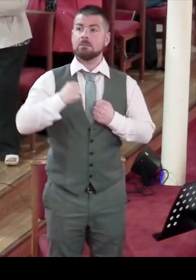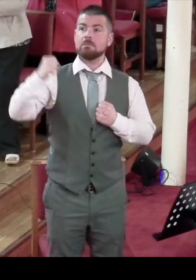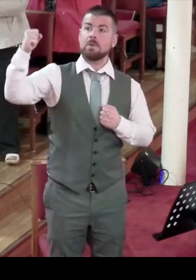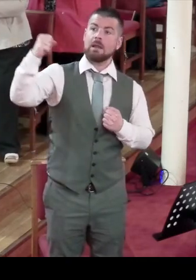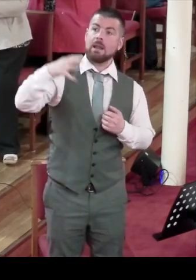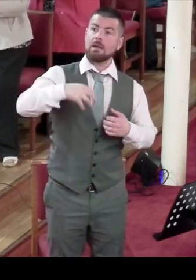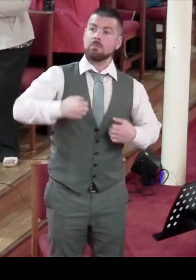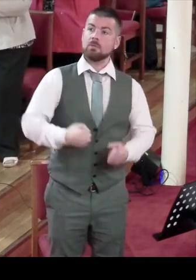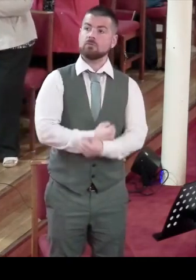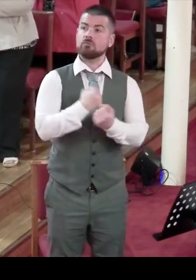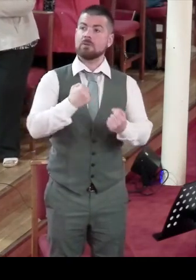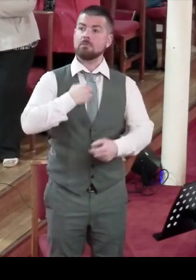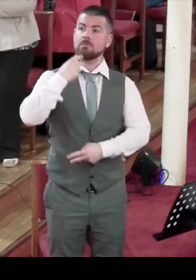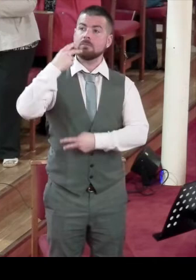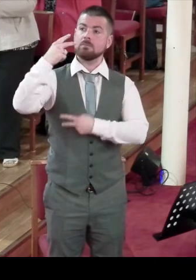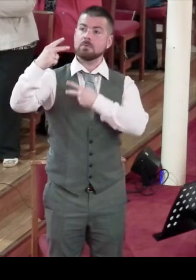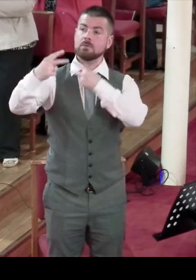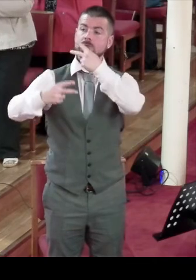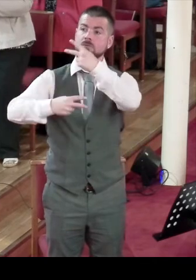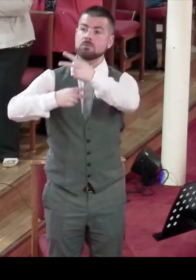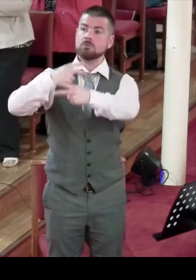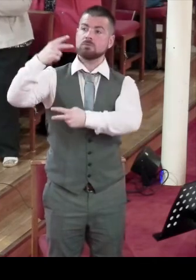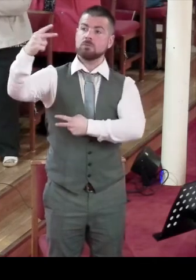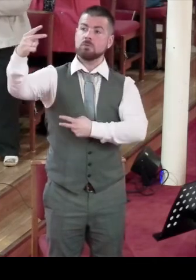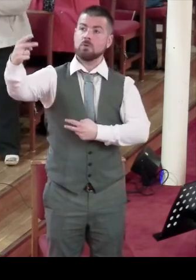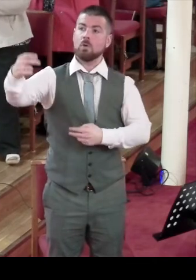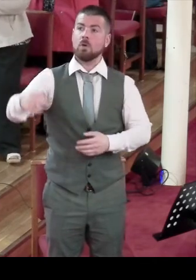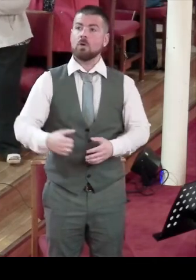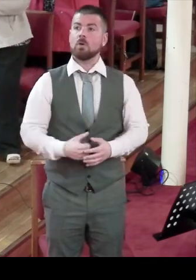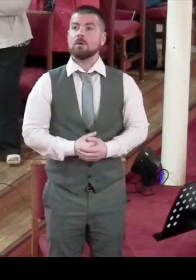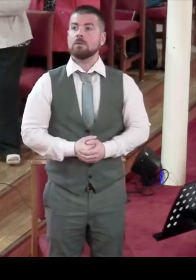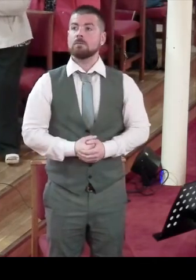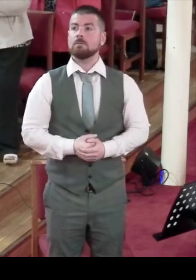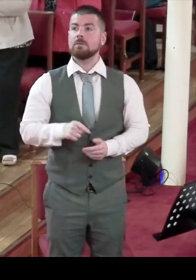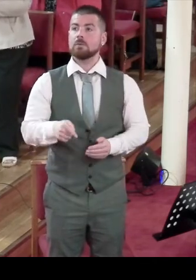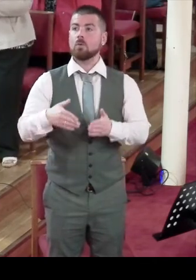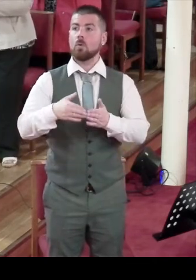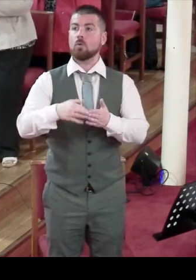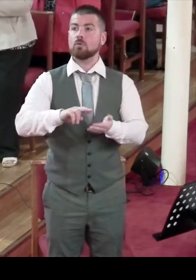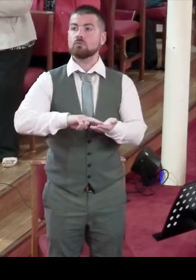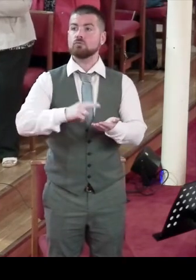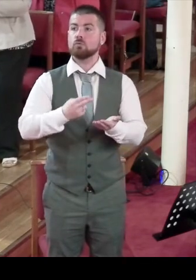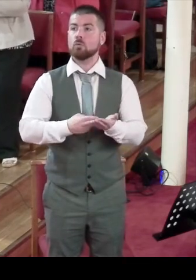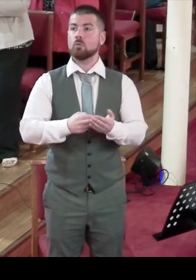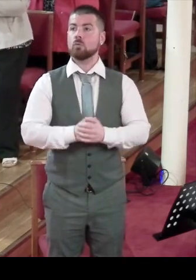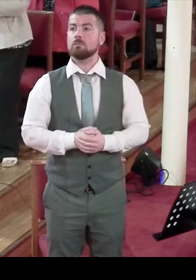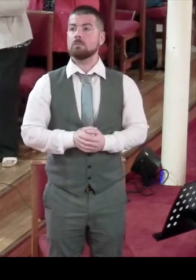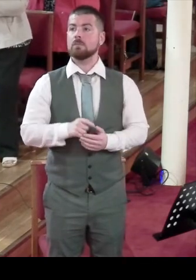Thank you.